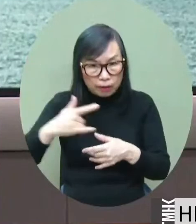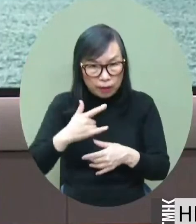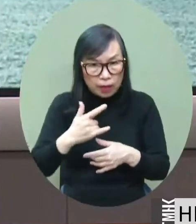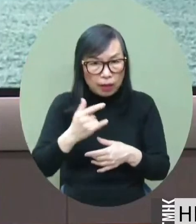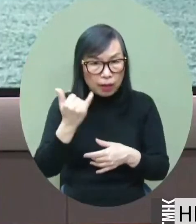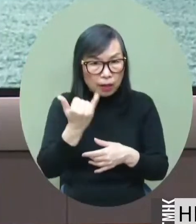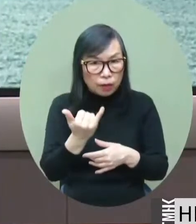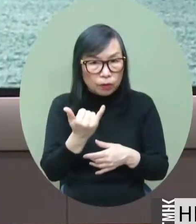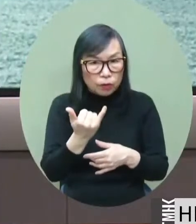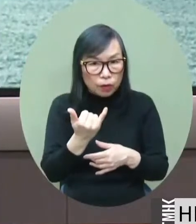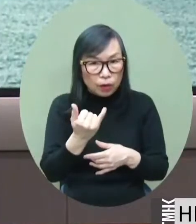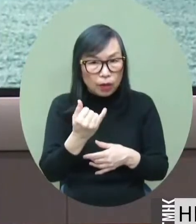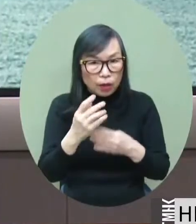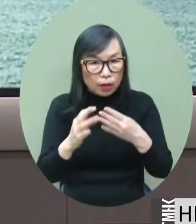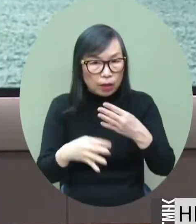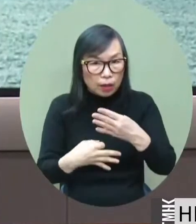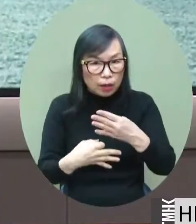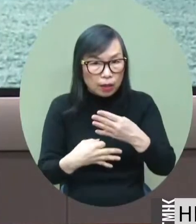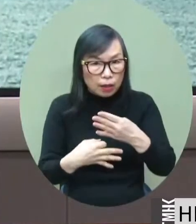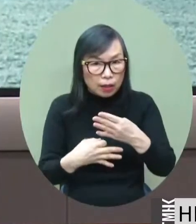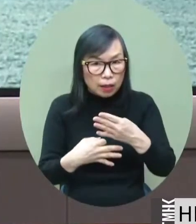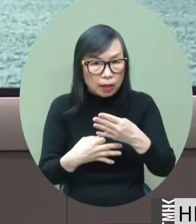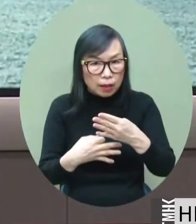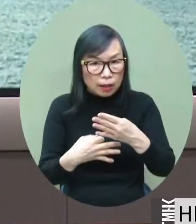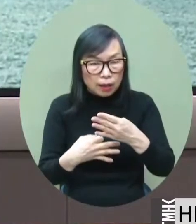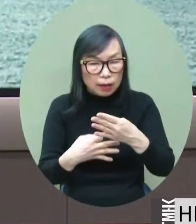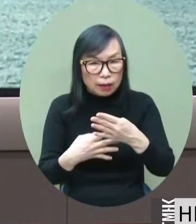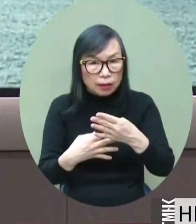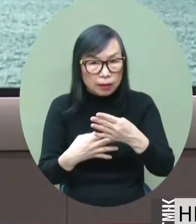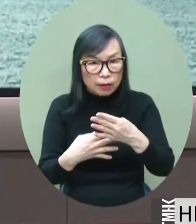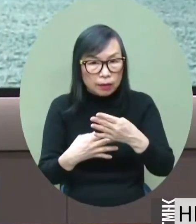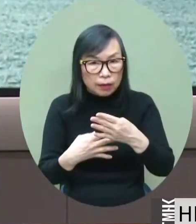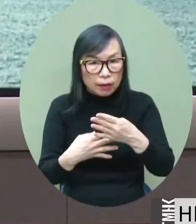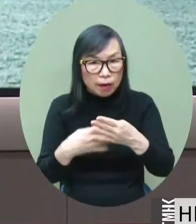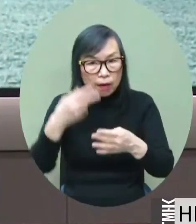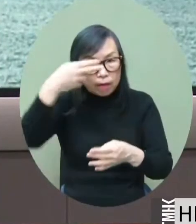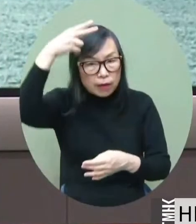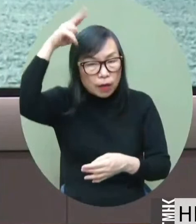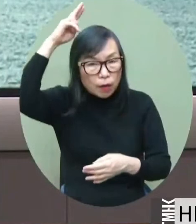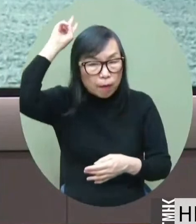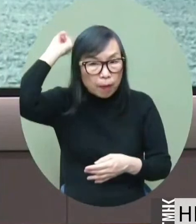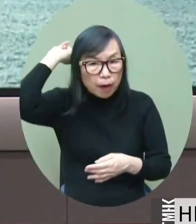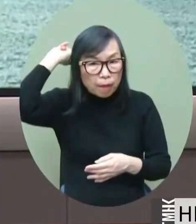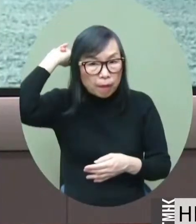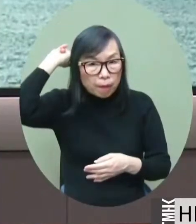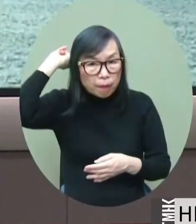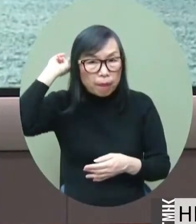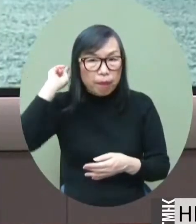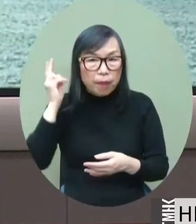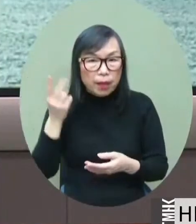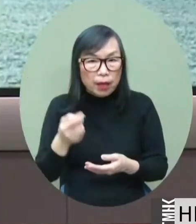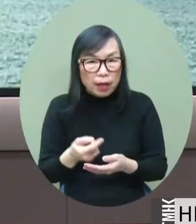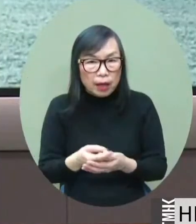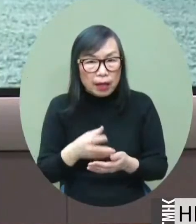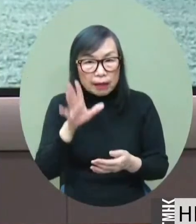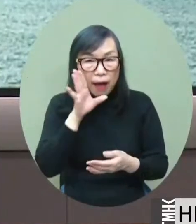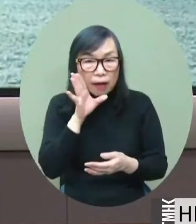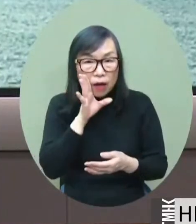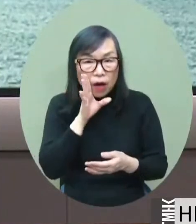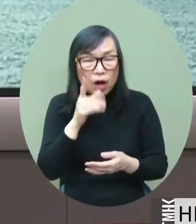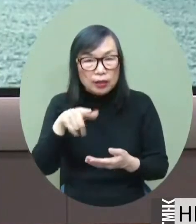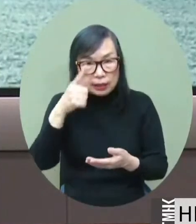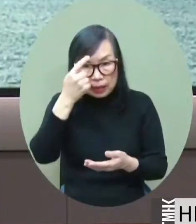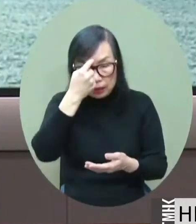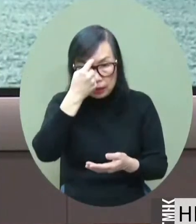South Korea. 6 arrived on the 3rd of April from the Philippines,